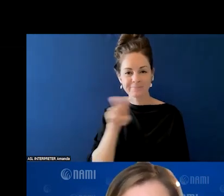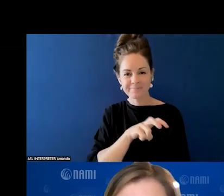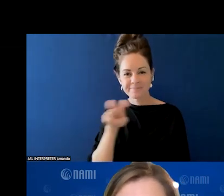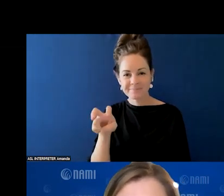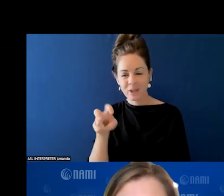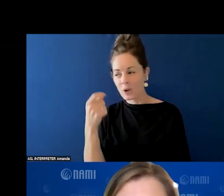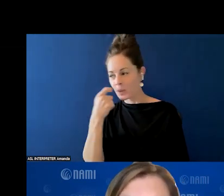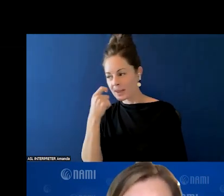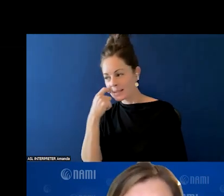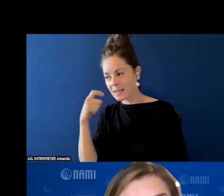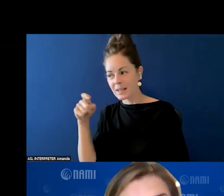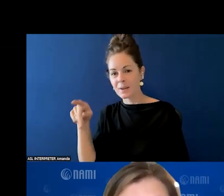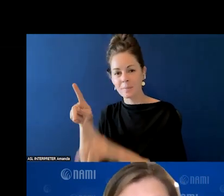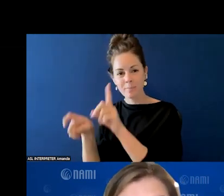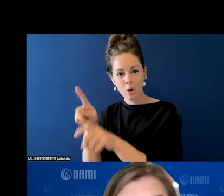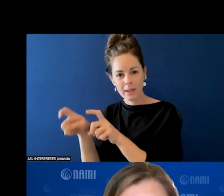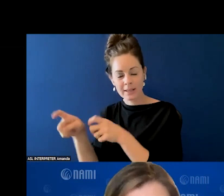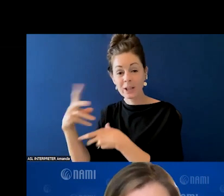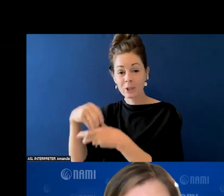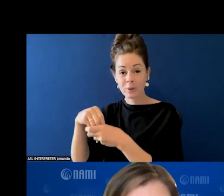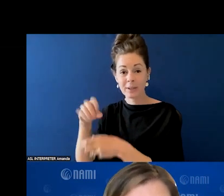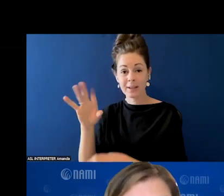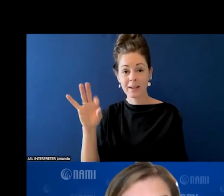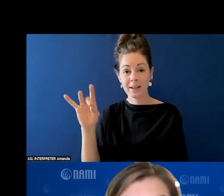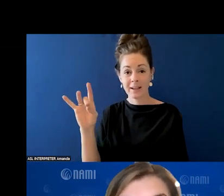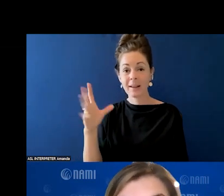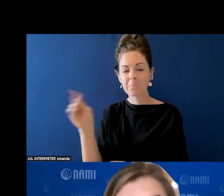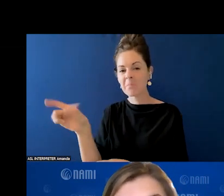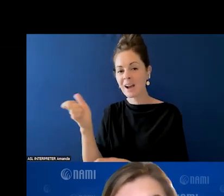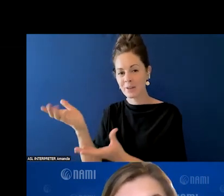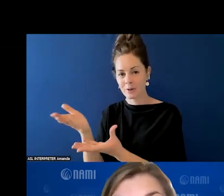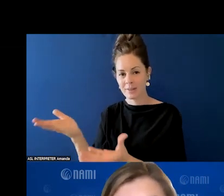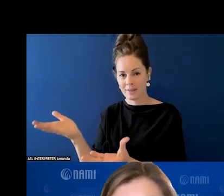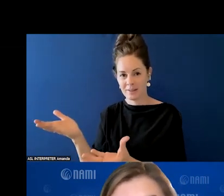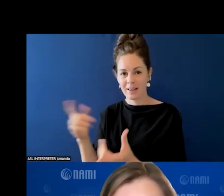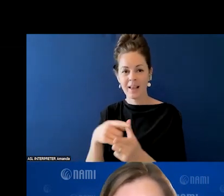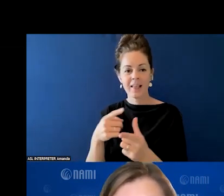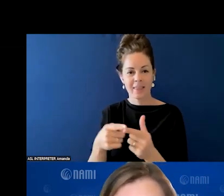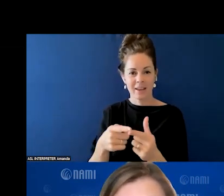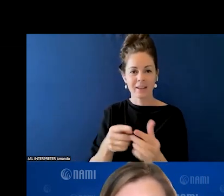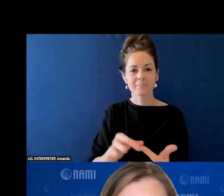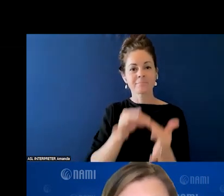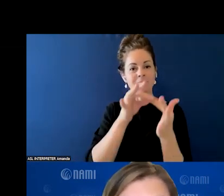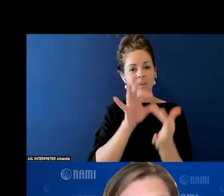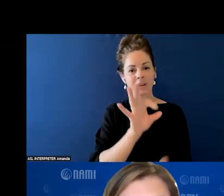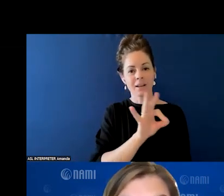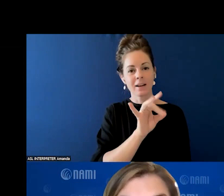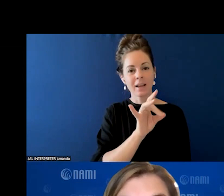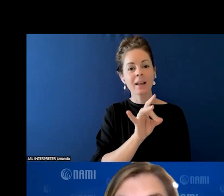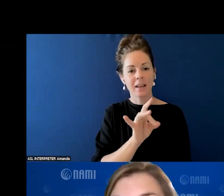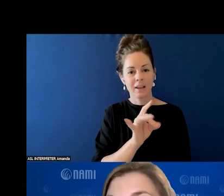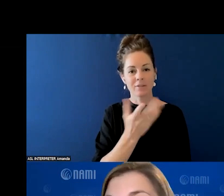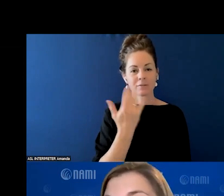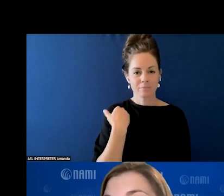recent polling, which included 988, but other things as well as one we did exclusively on 988 and crisis response in